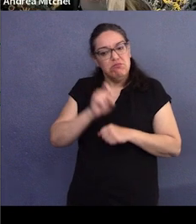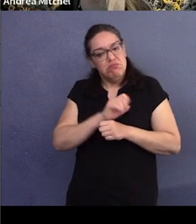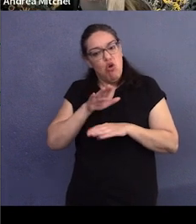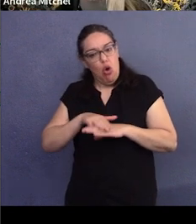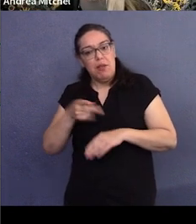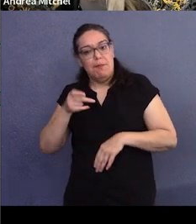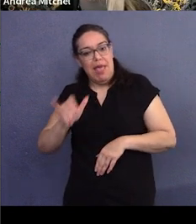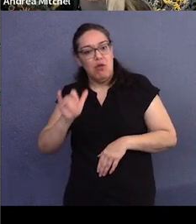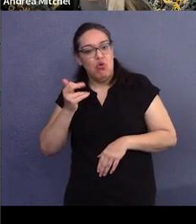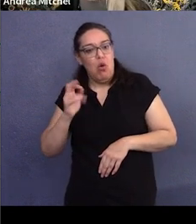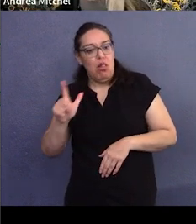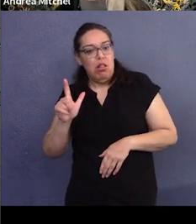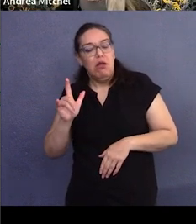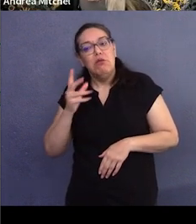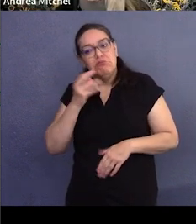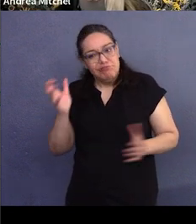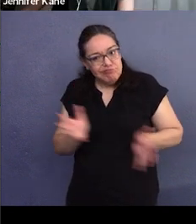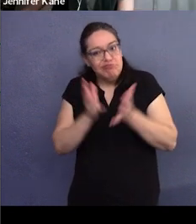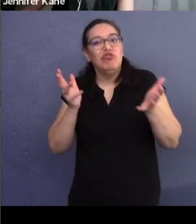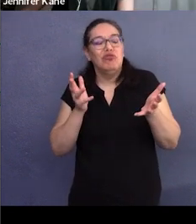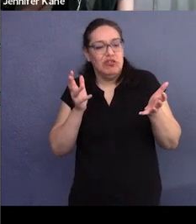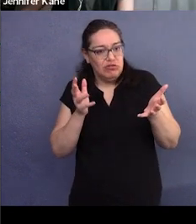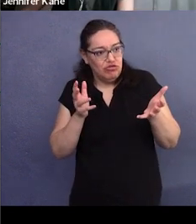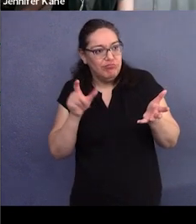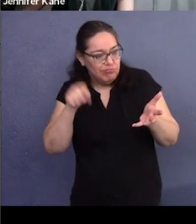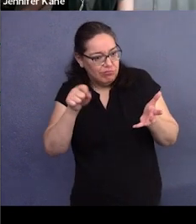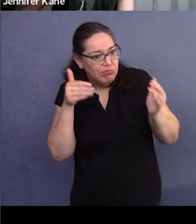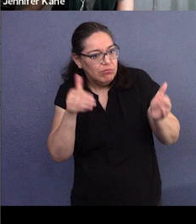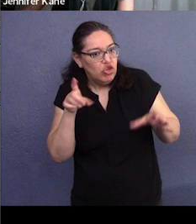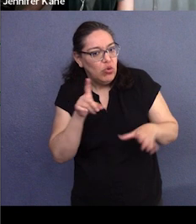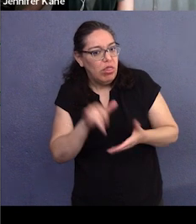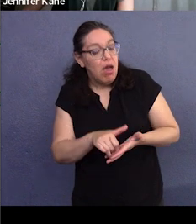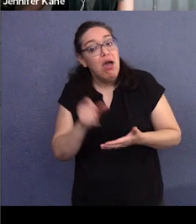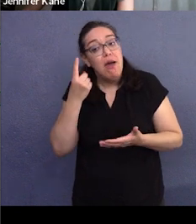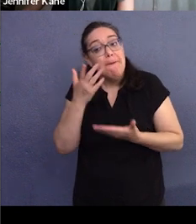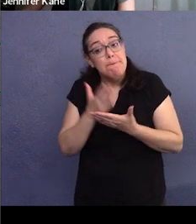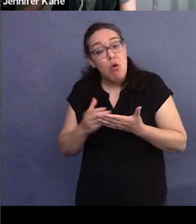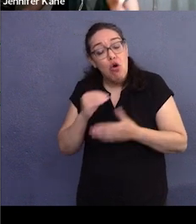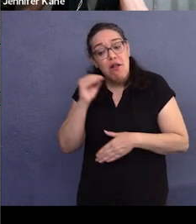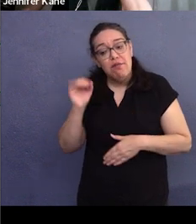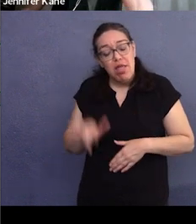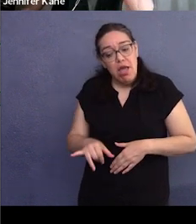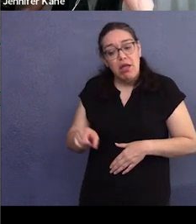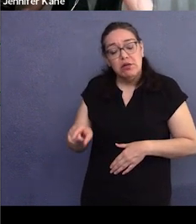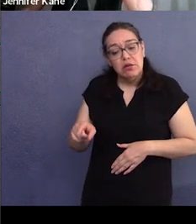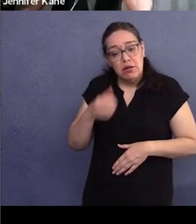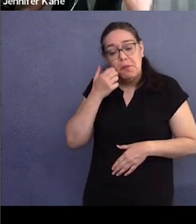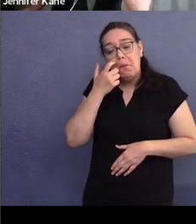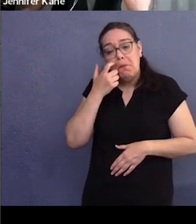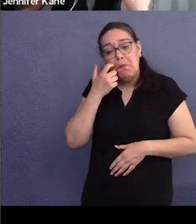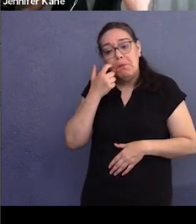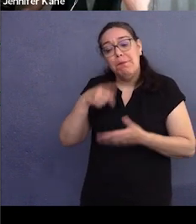Yep. And I would encourage you to do that. A portion of that would be included. The